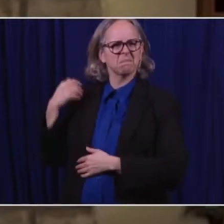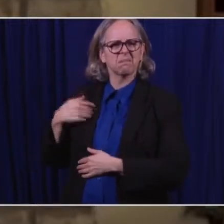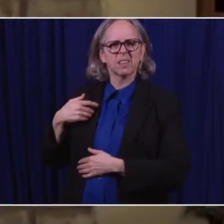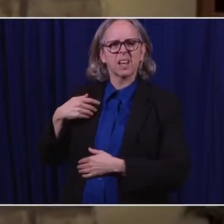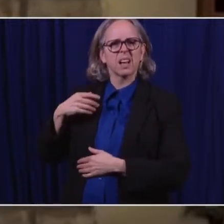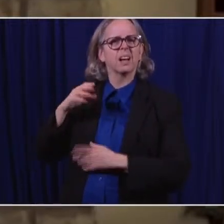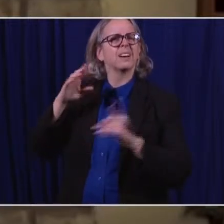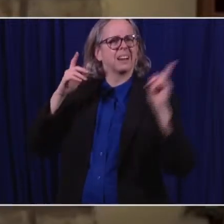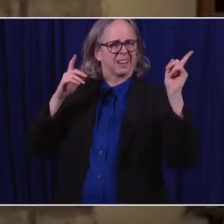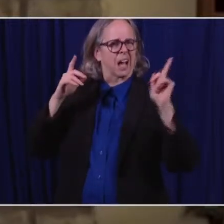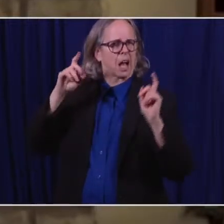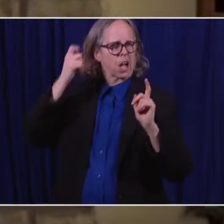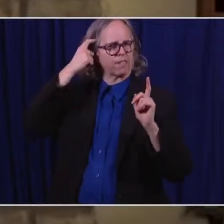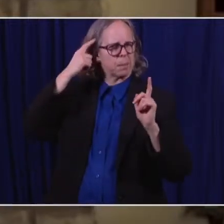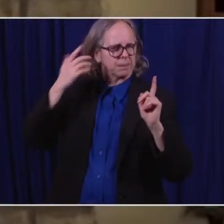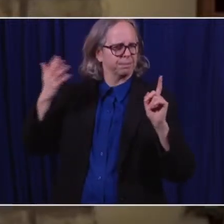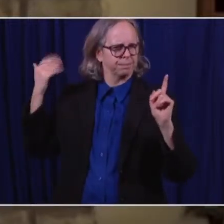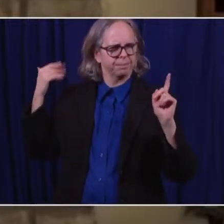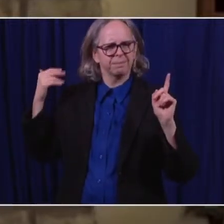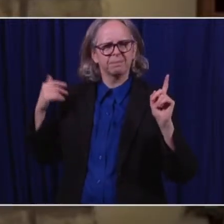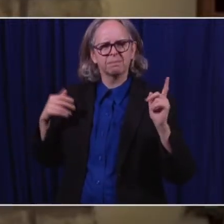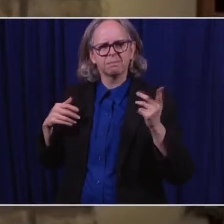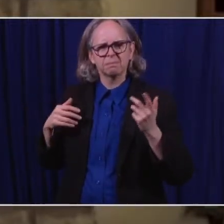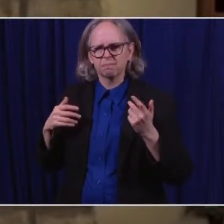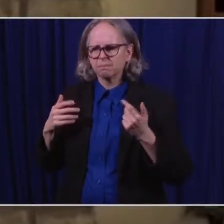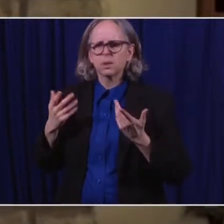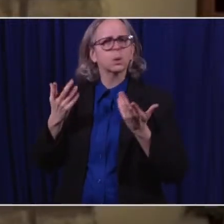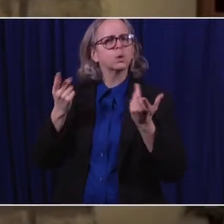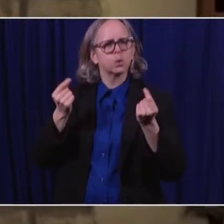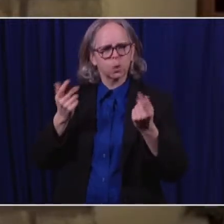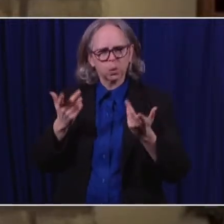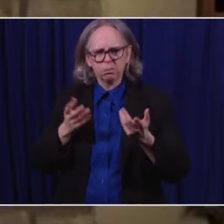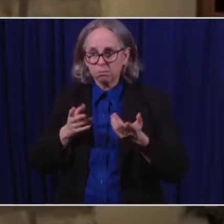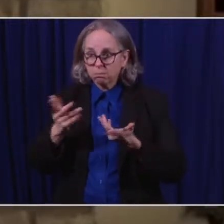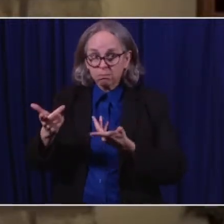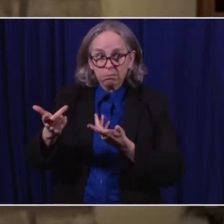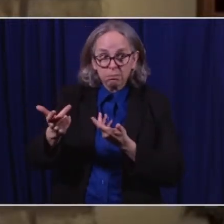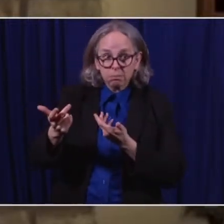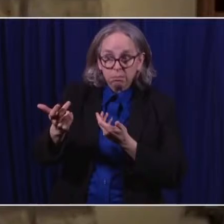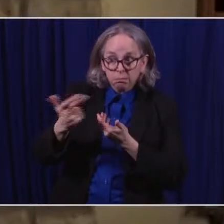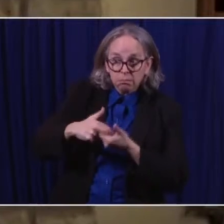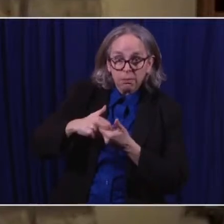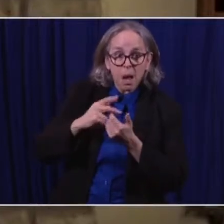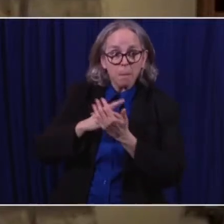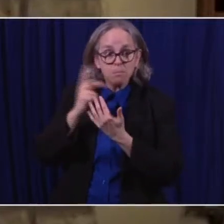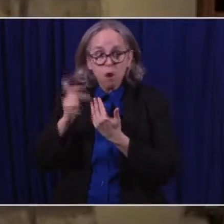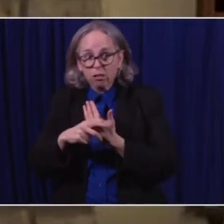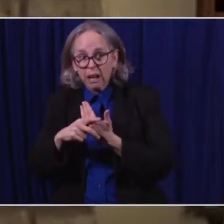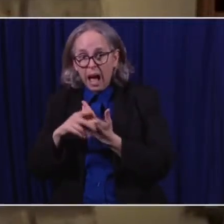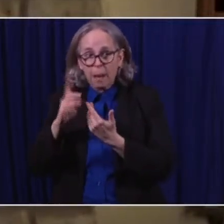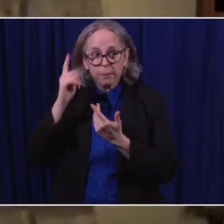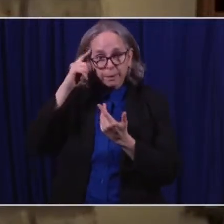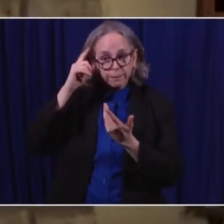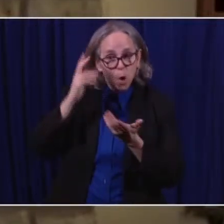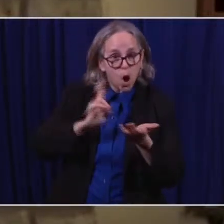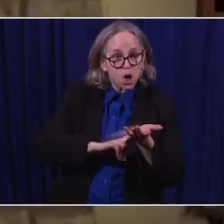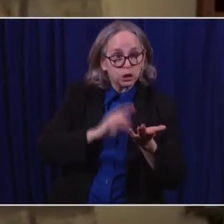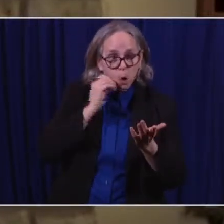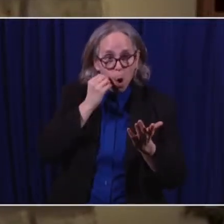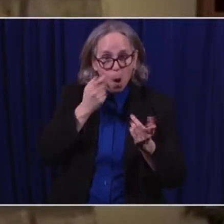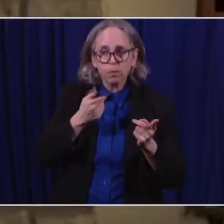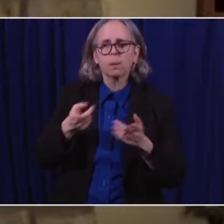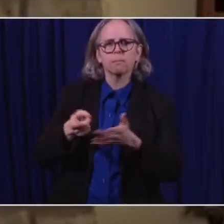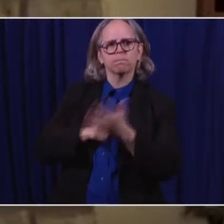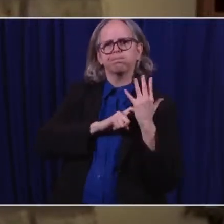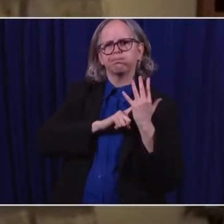required us, if we wanted to be in the program, to really focus on nursing homes, and we did. And I'll talk about that a little later,